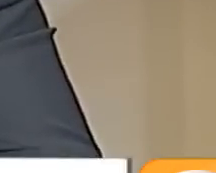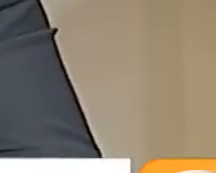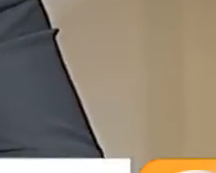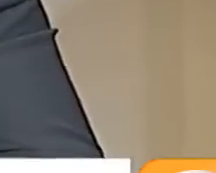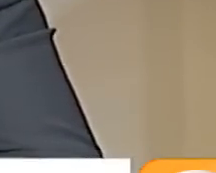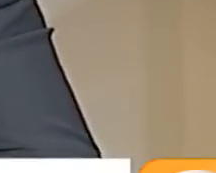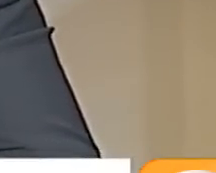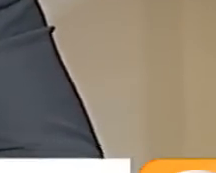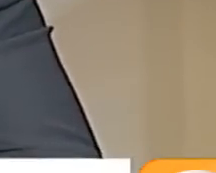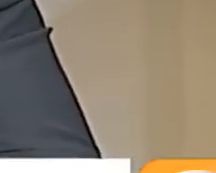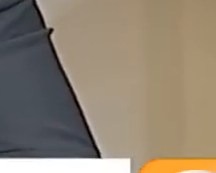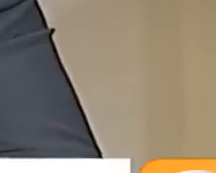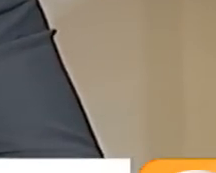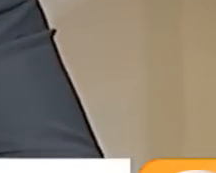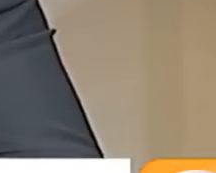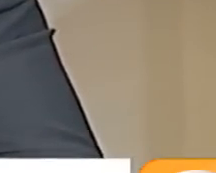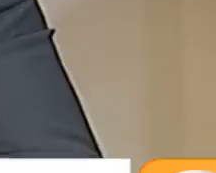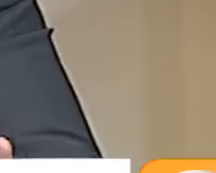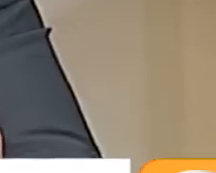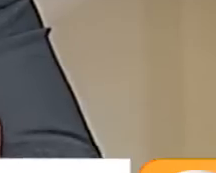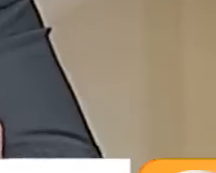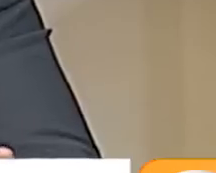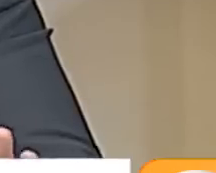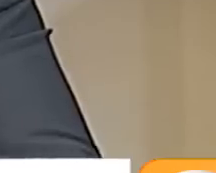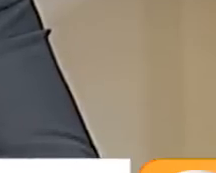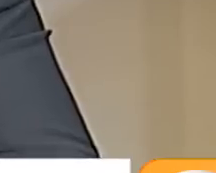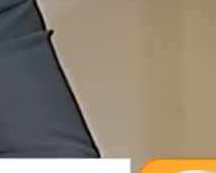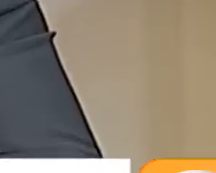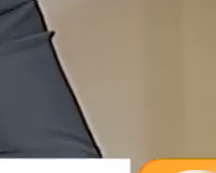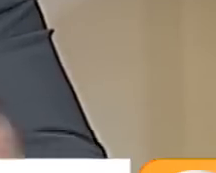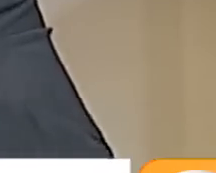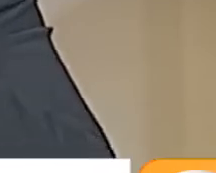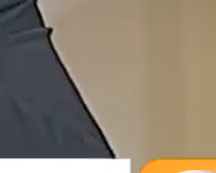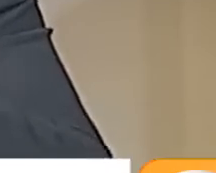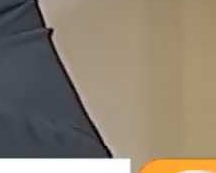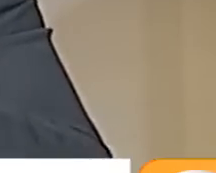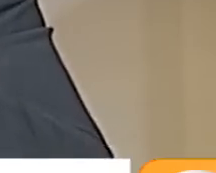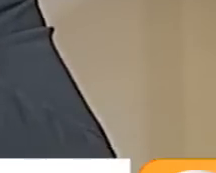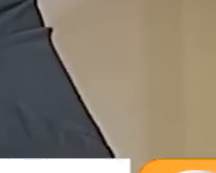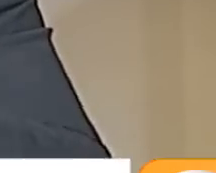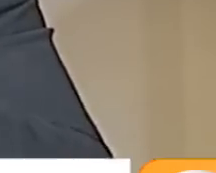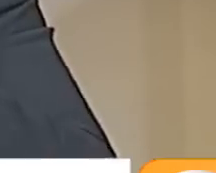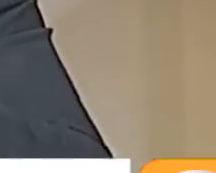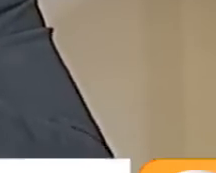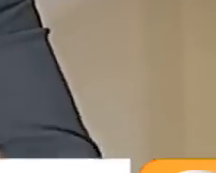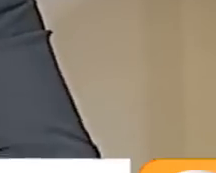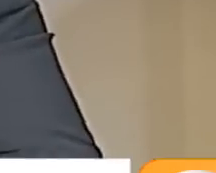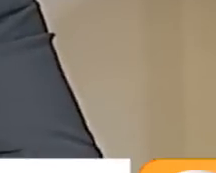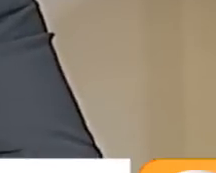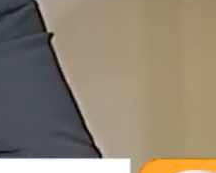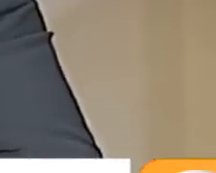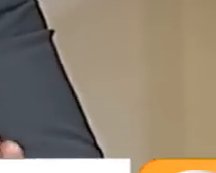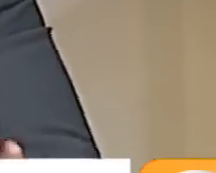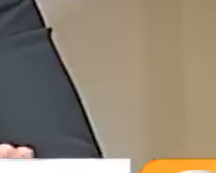Outgoing Uasin Gishu Governor Jackson Mandago remains one of my favorite politicians because of one momentous statement he